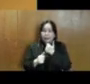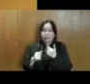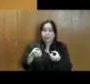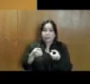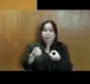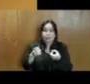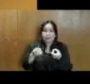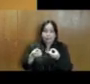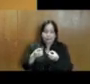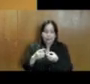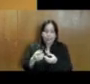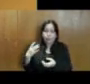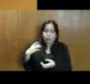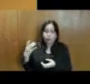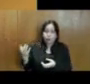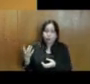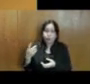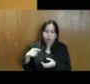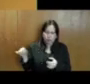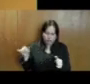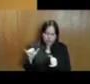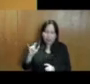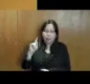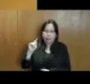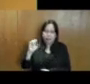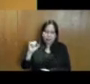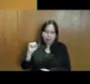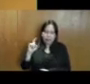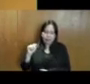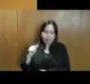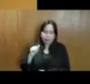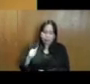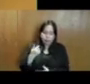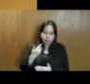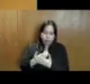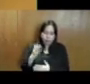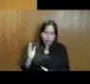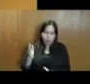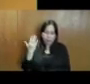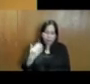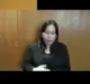Project Development Division of the same office. Good morning.